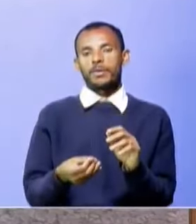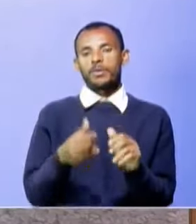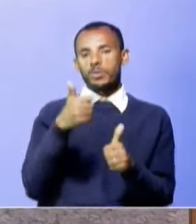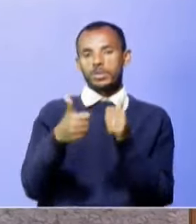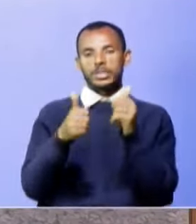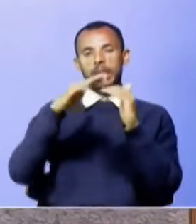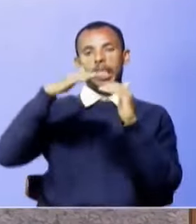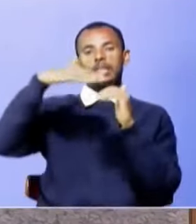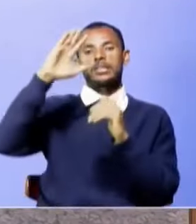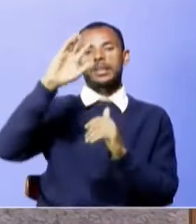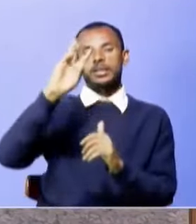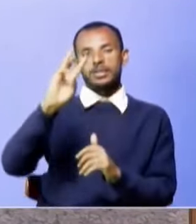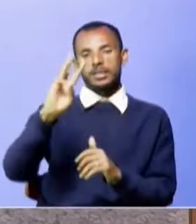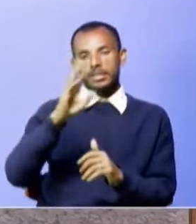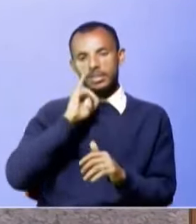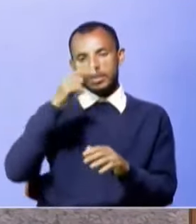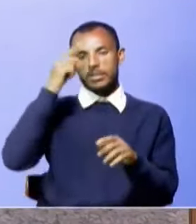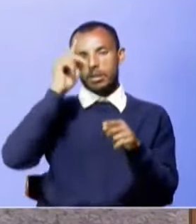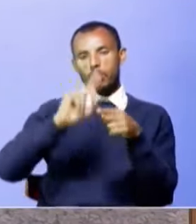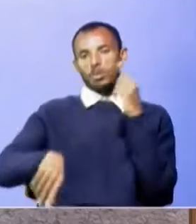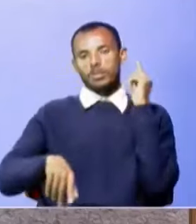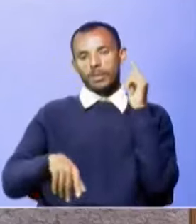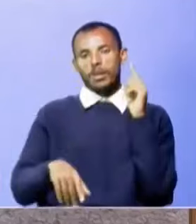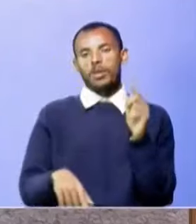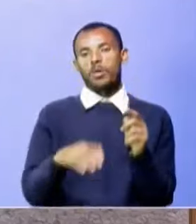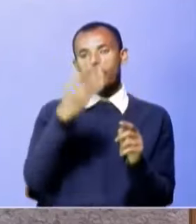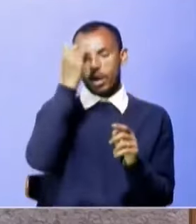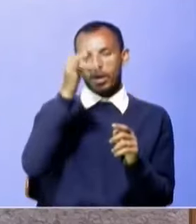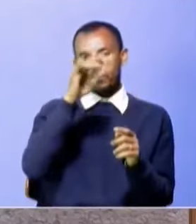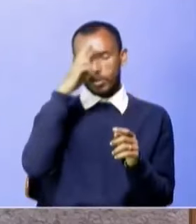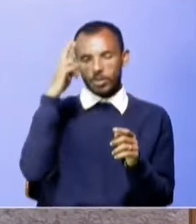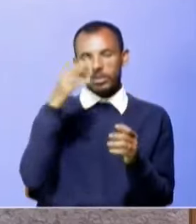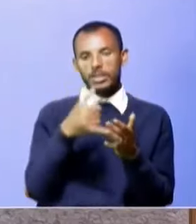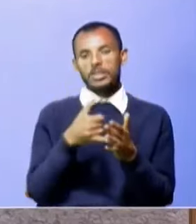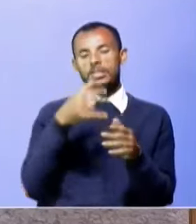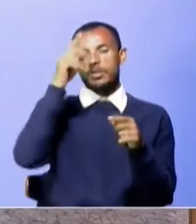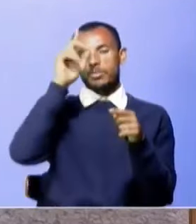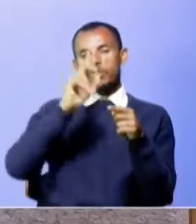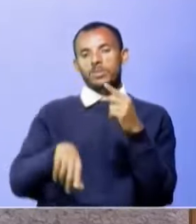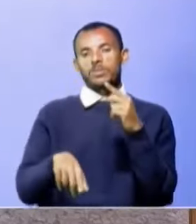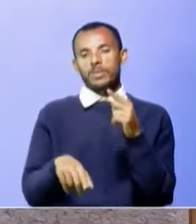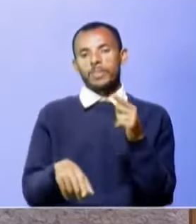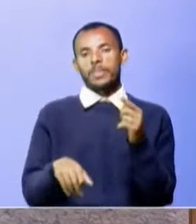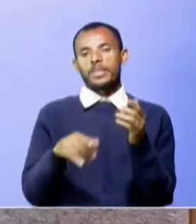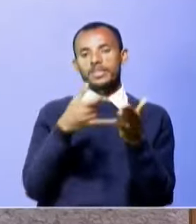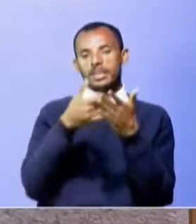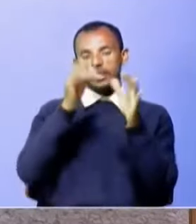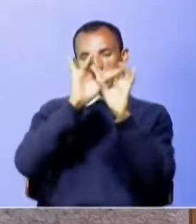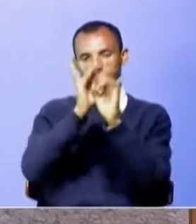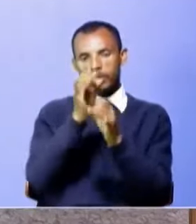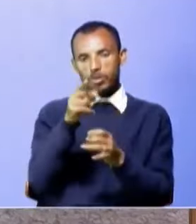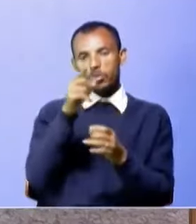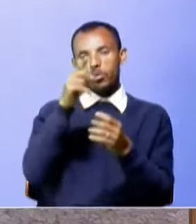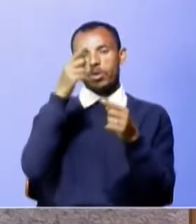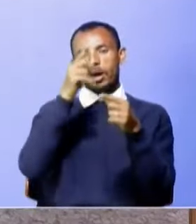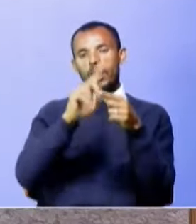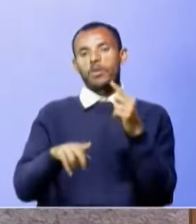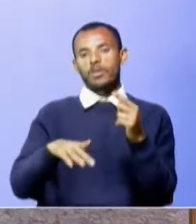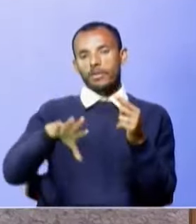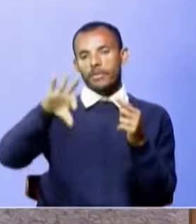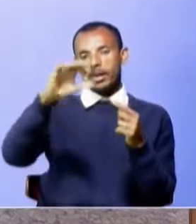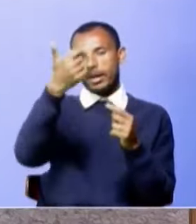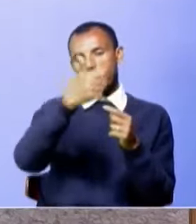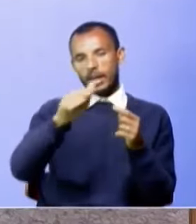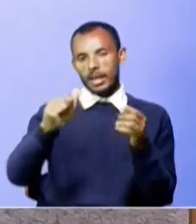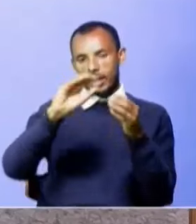which is greater than 6 is impossible. Why it is impossible? In that experiment, you cannot find any